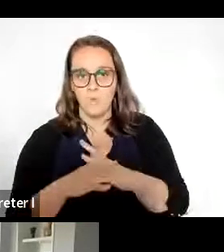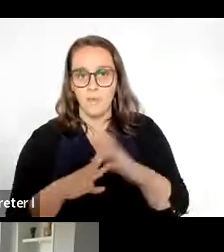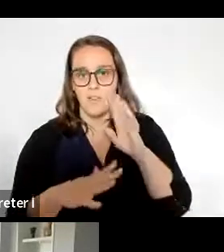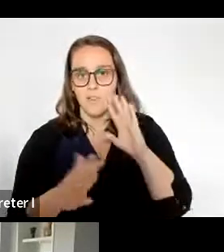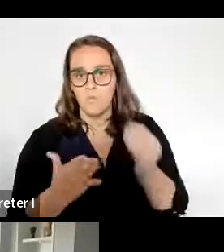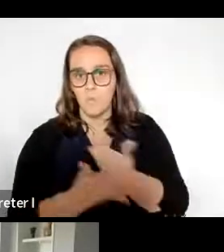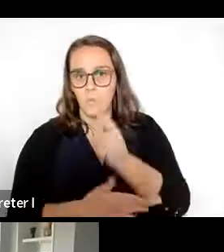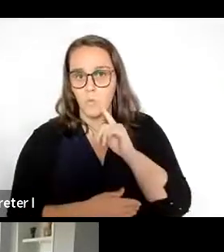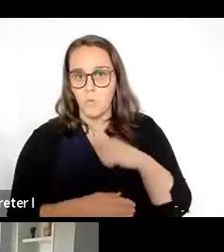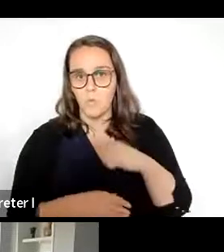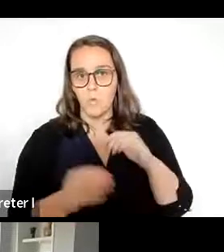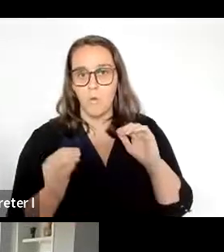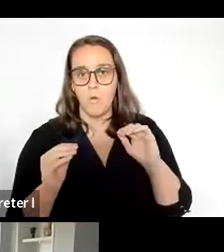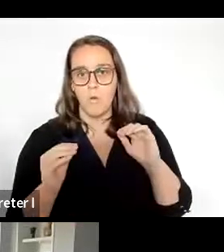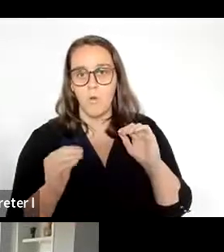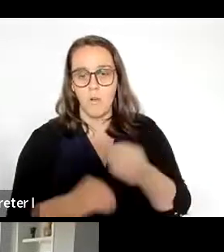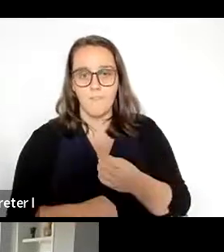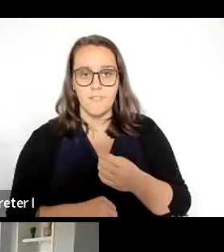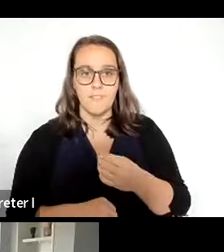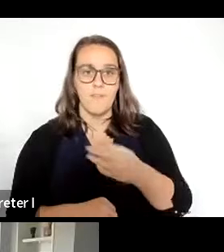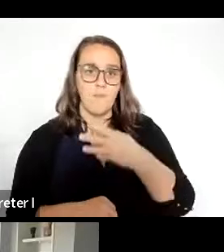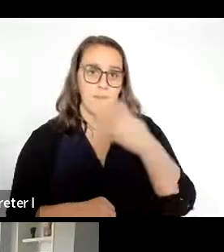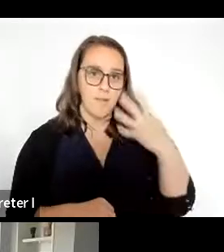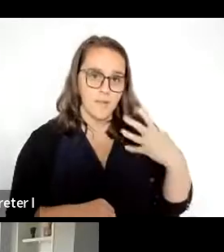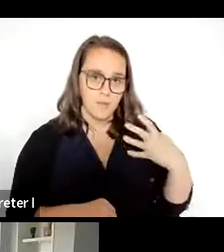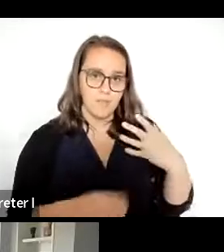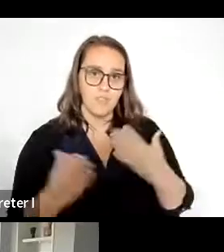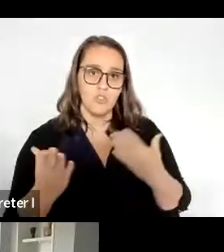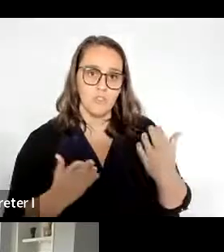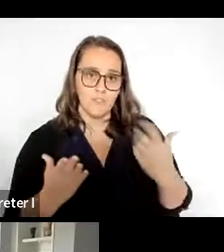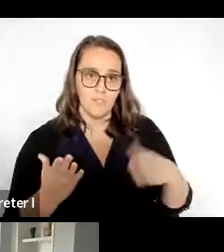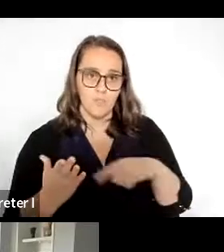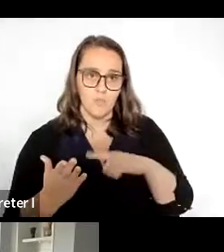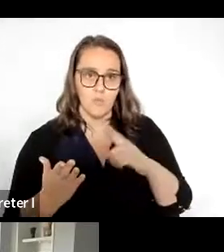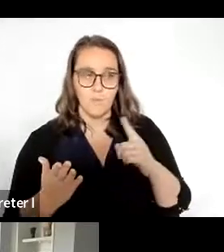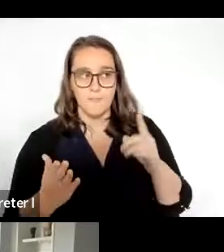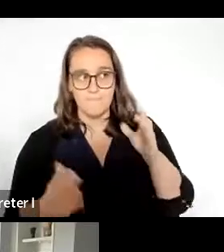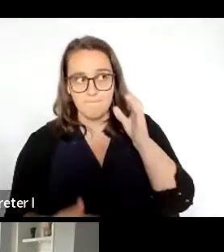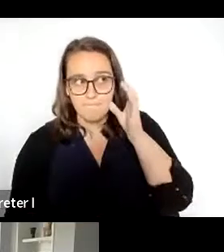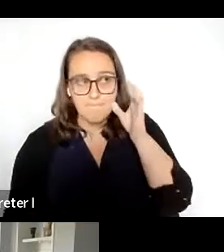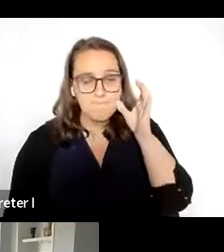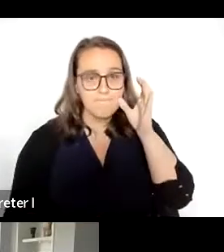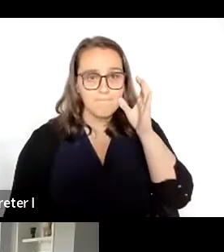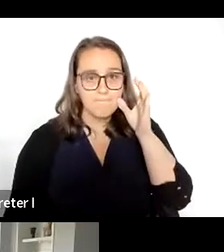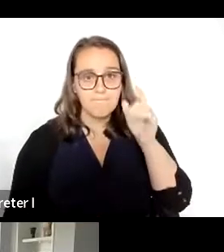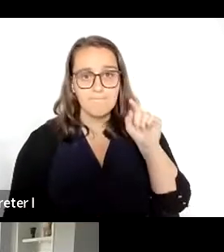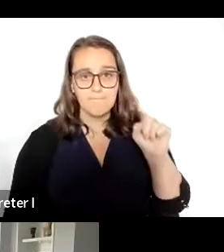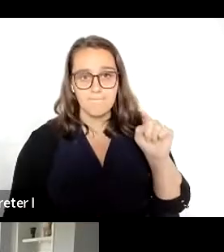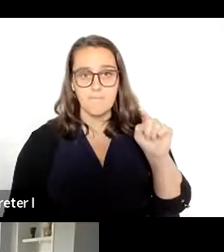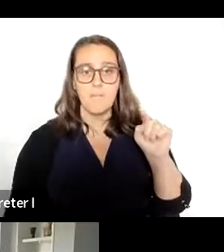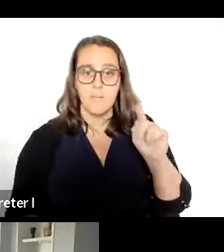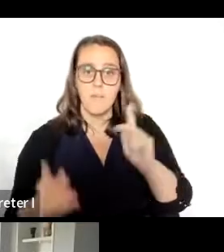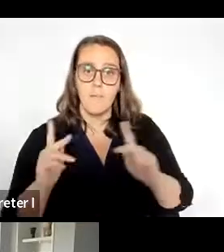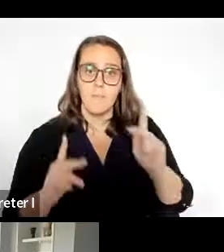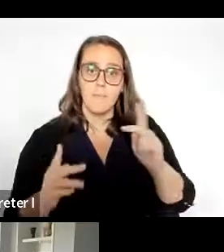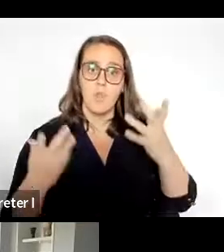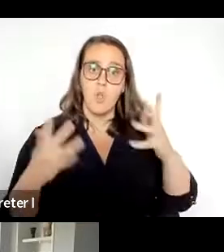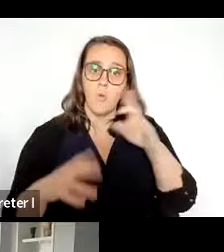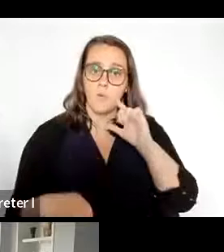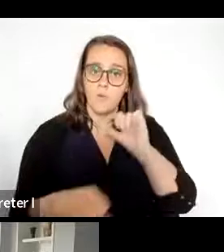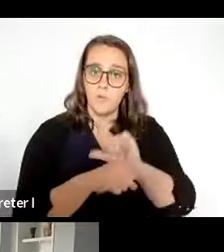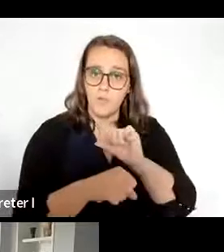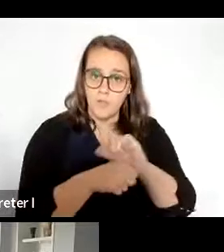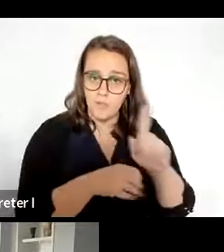very important that DHS seeks and utilizes guidance from those working with existing impacted communities and